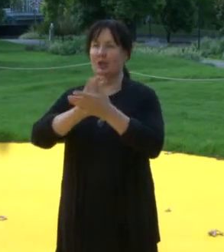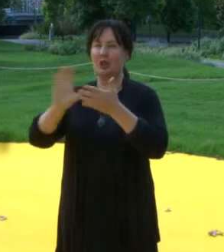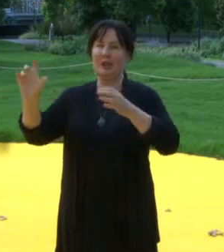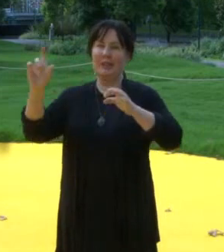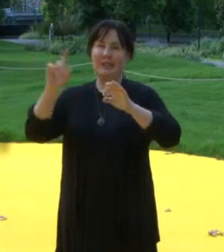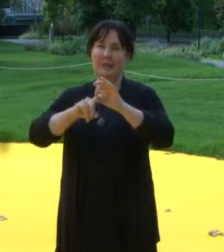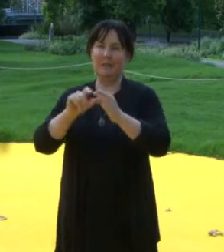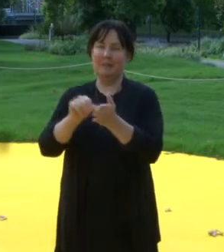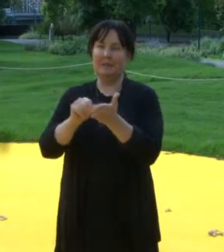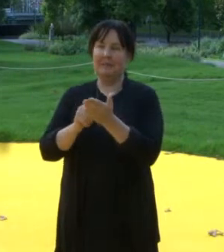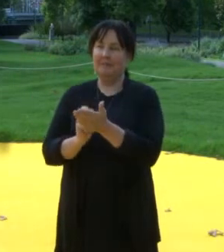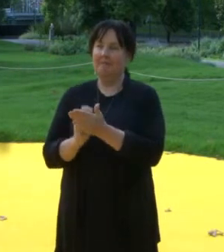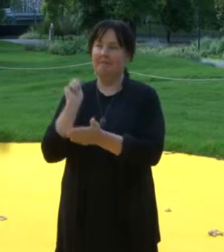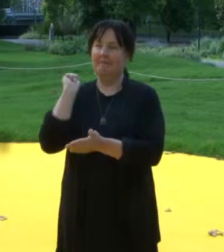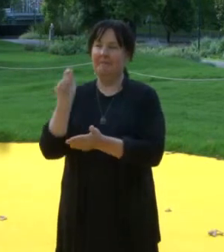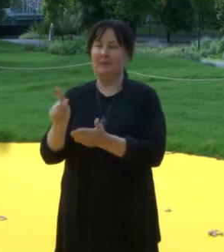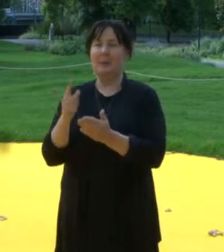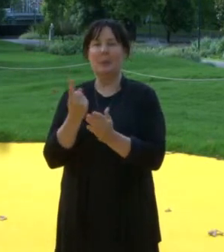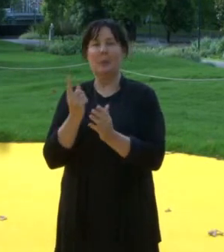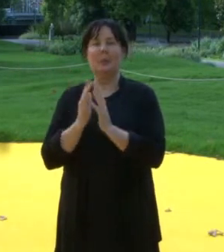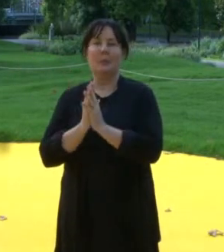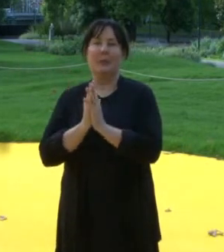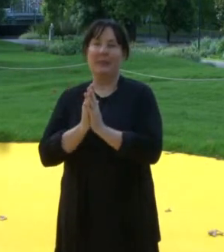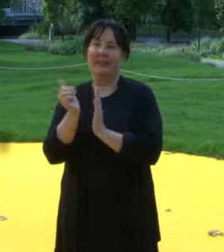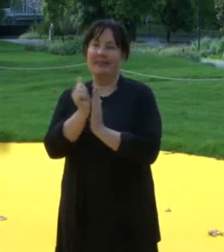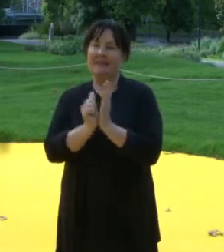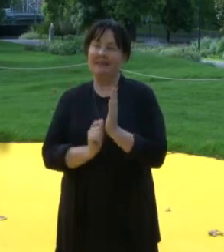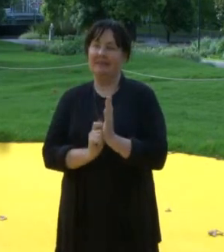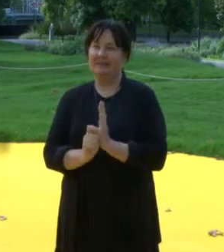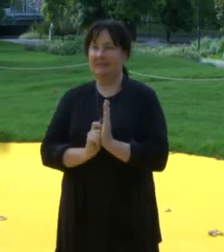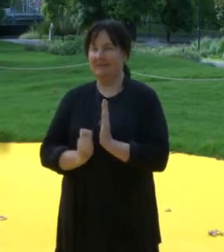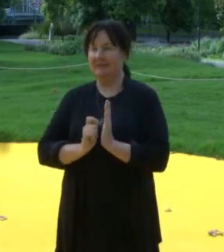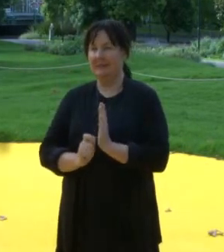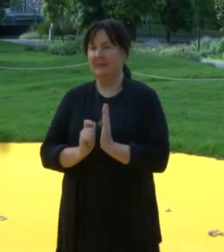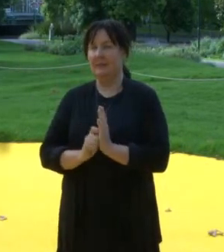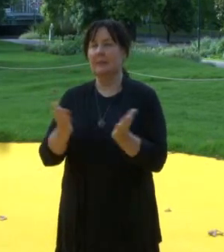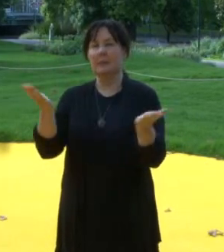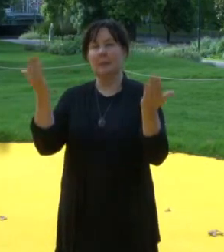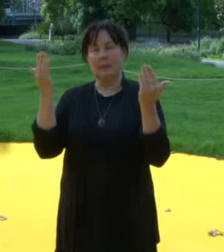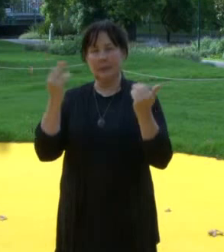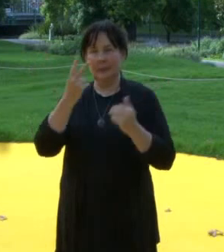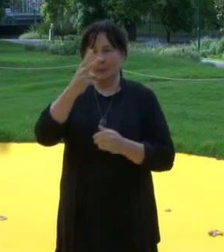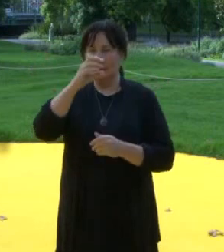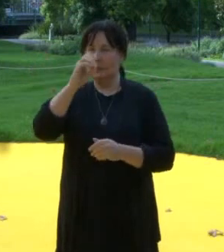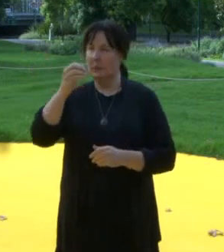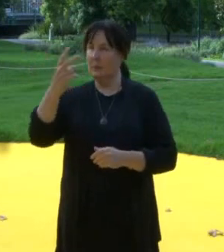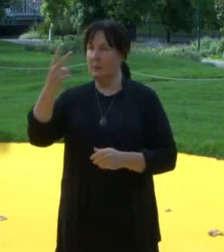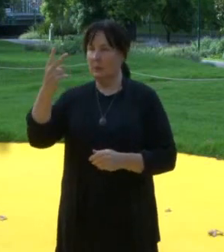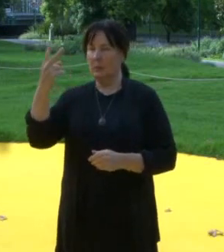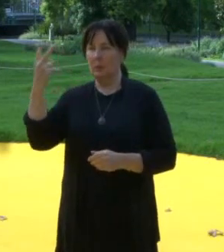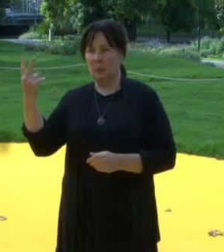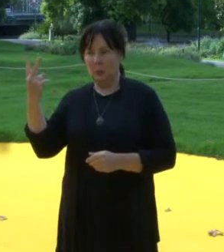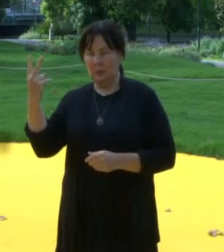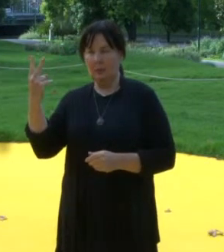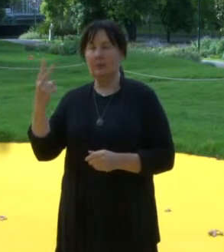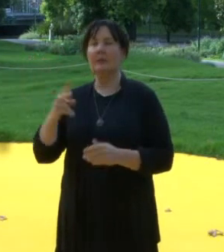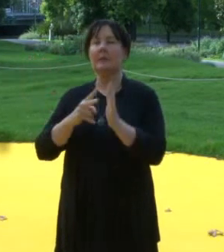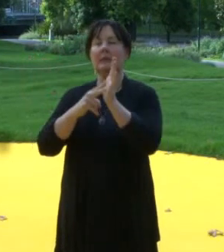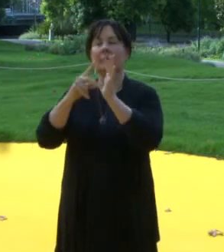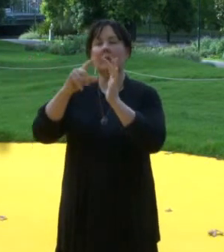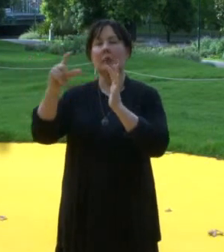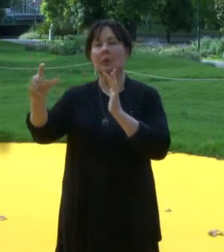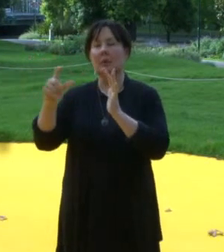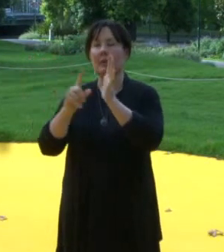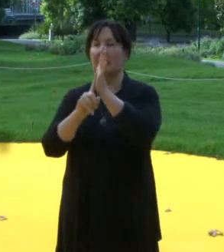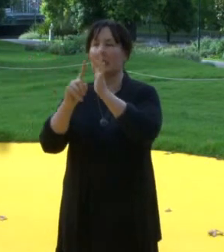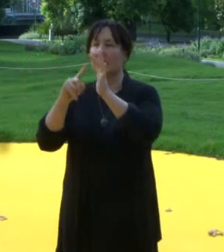welcome to the 2022 Victorian Premier's Literary Awards. Before we begin, I would of course like to acknowledge acknowledgement